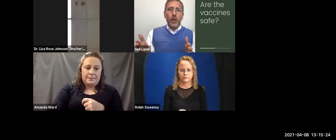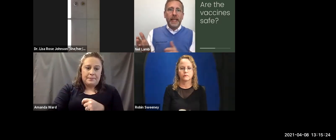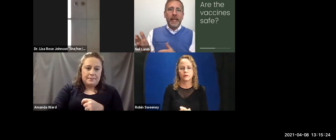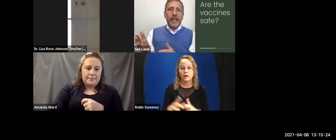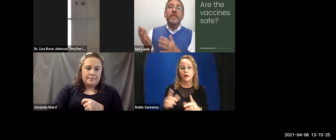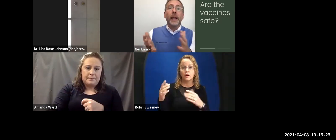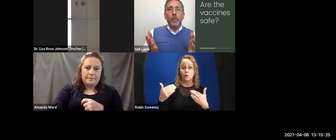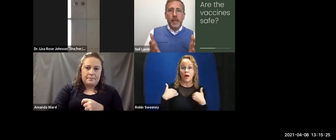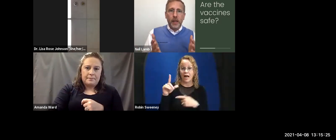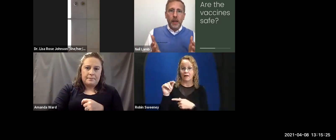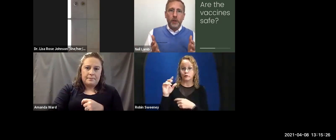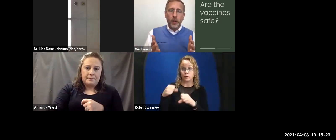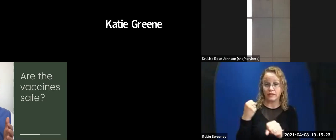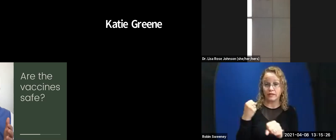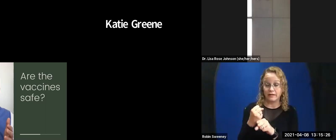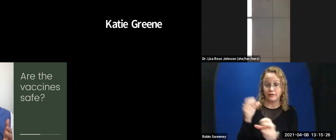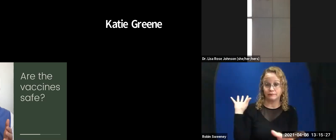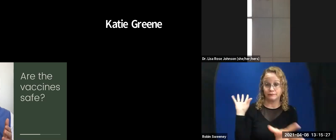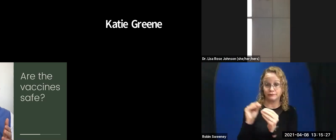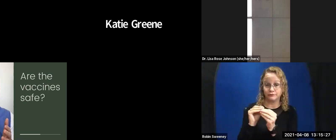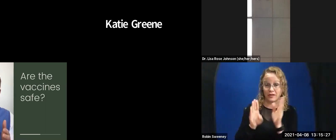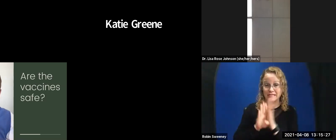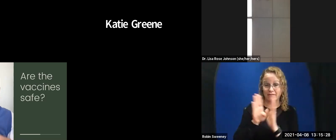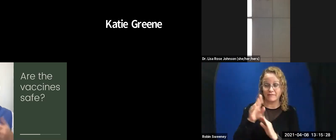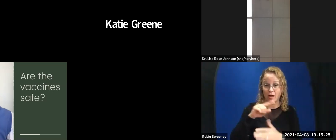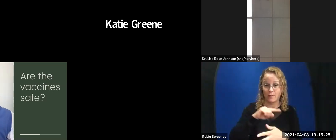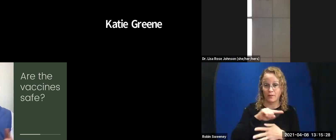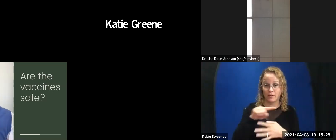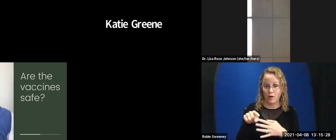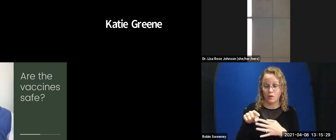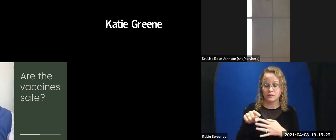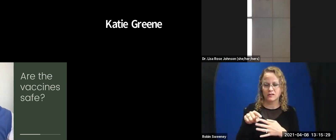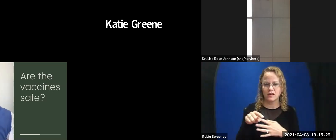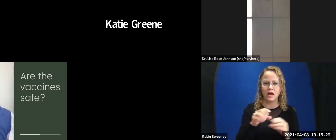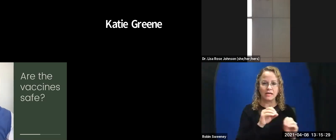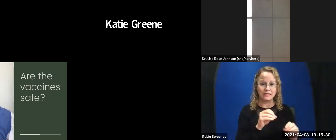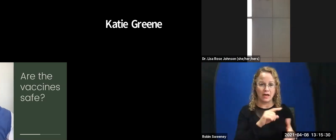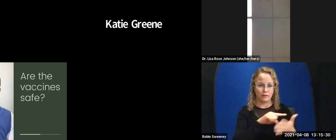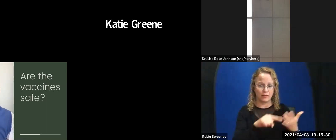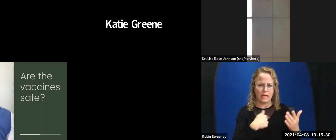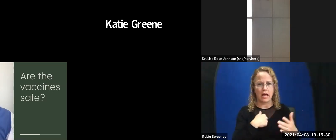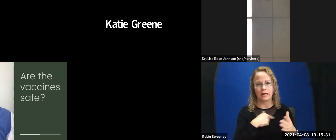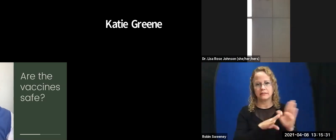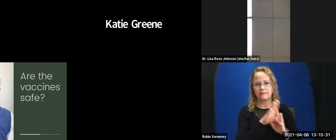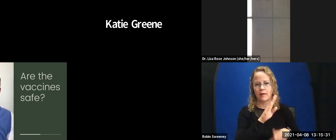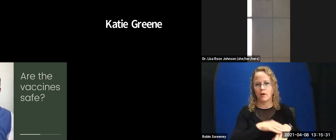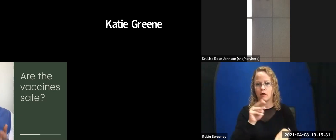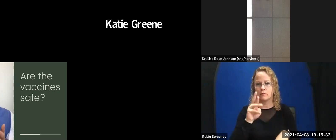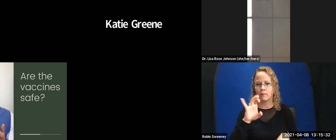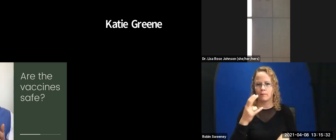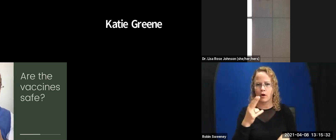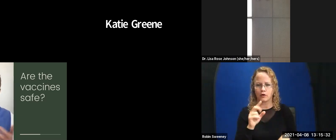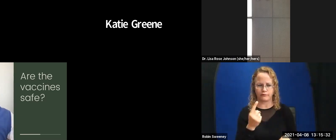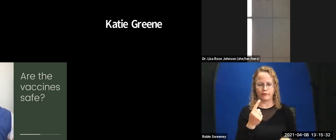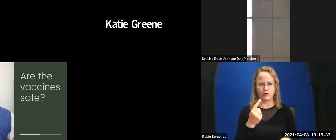of work in the development of those. So none of these are, I developed this on, March the 1st out of